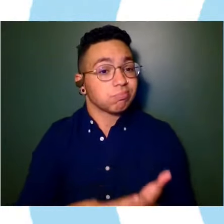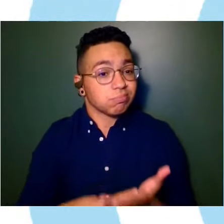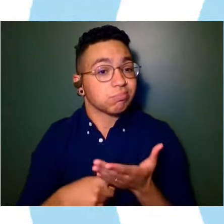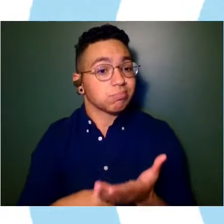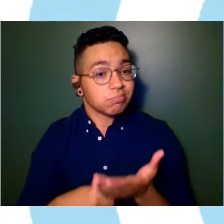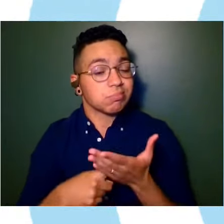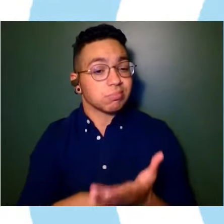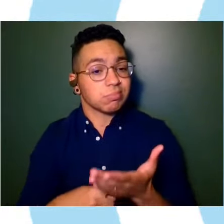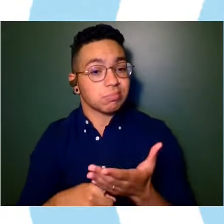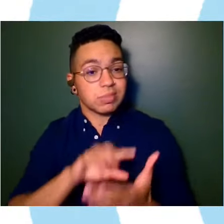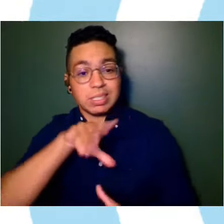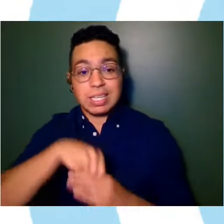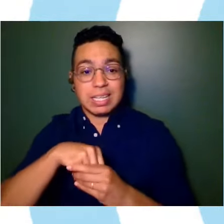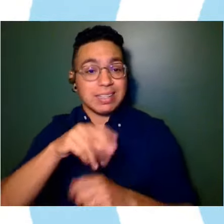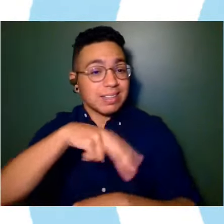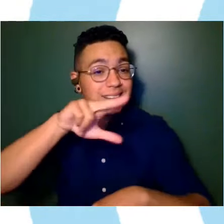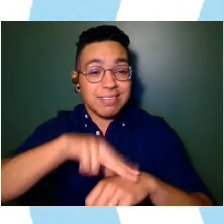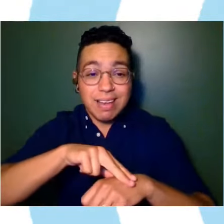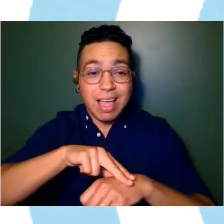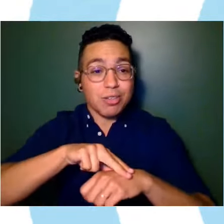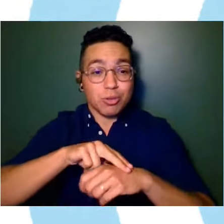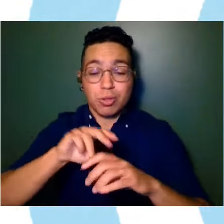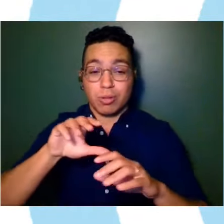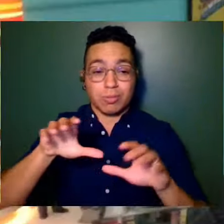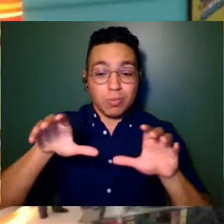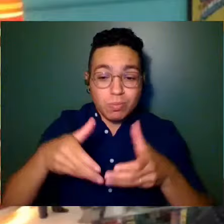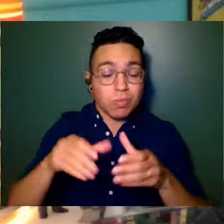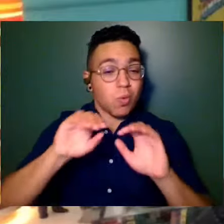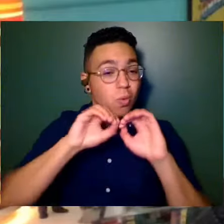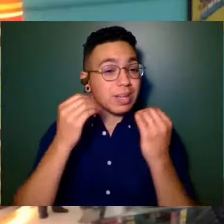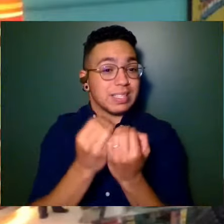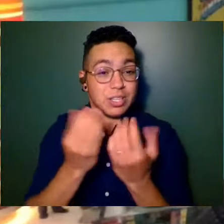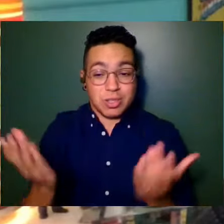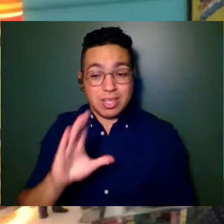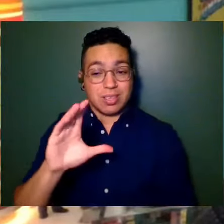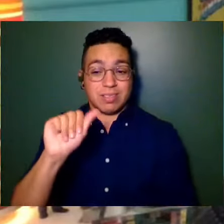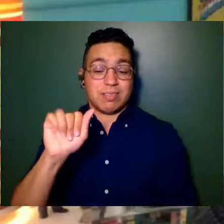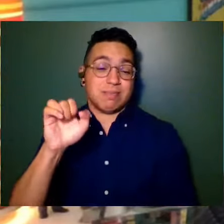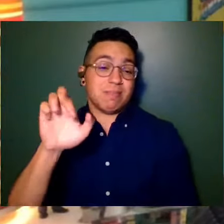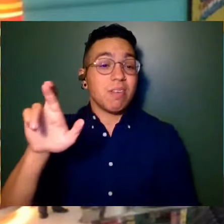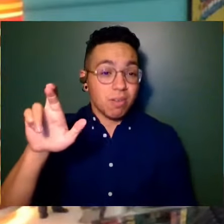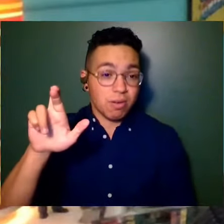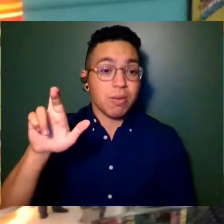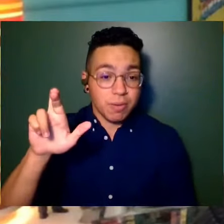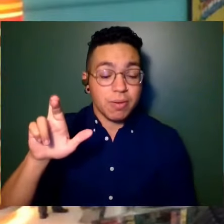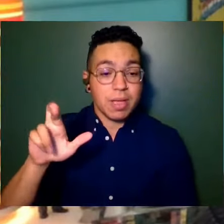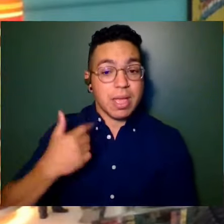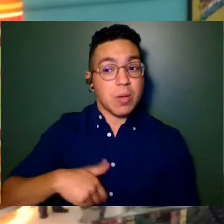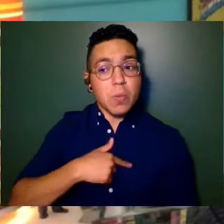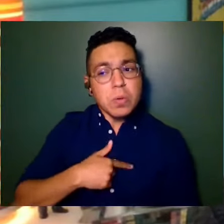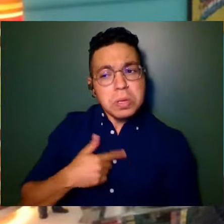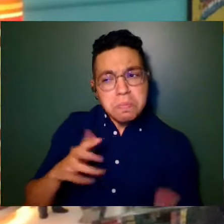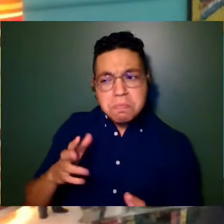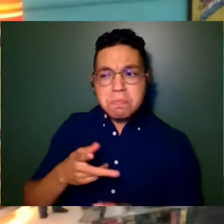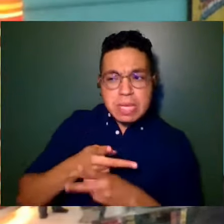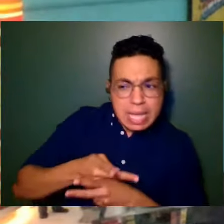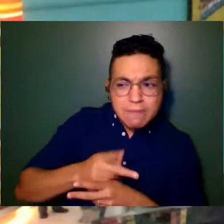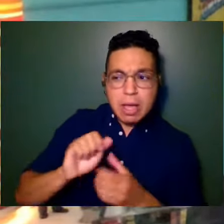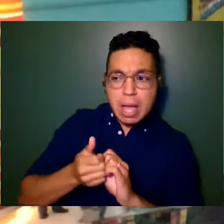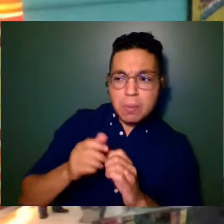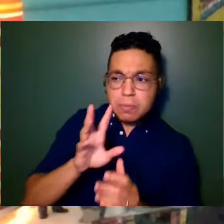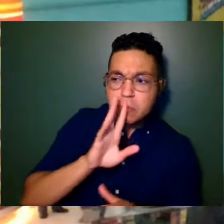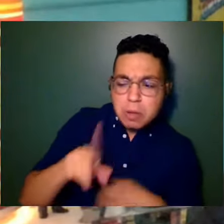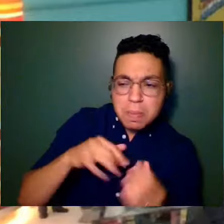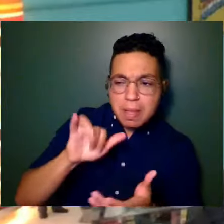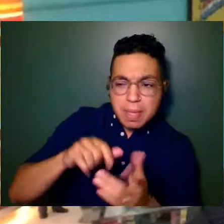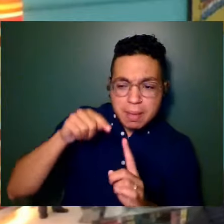within our national organization at CARE, as something to kind of be cautious about. But personally, myself, as